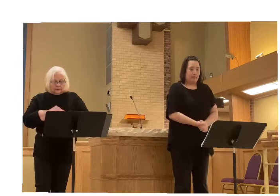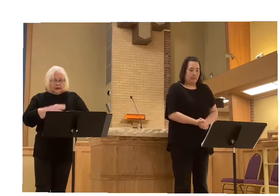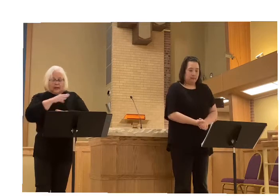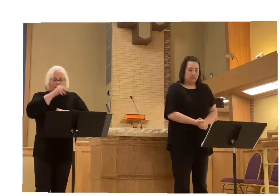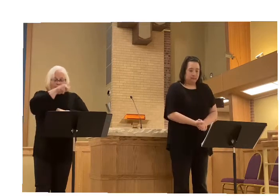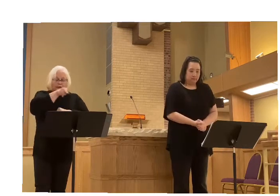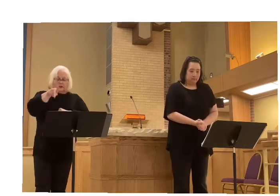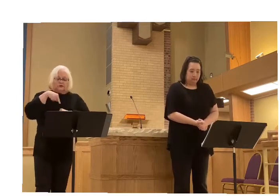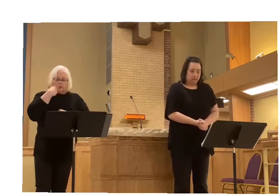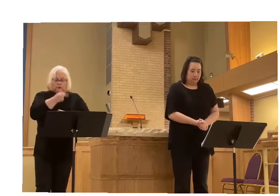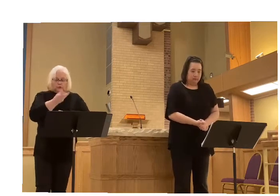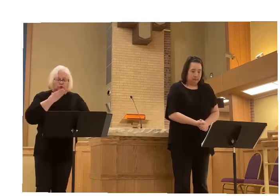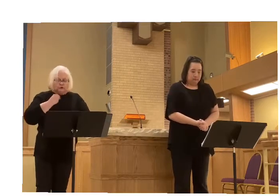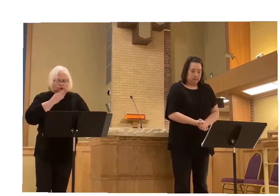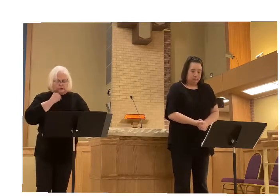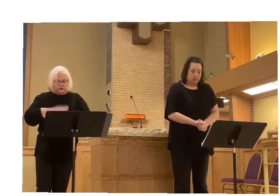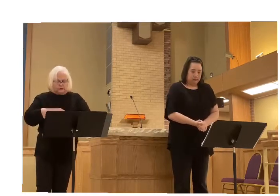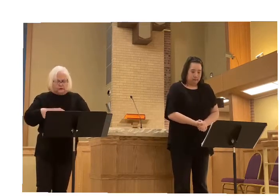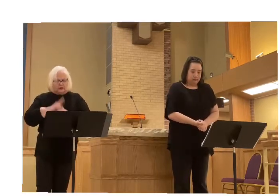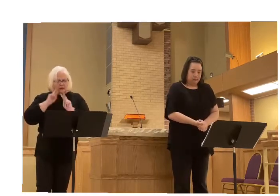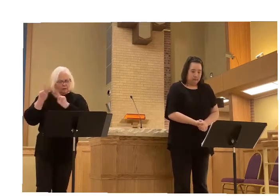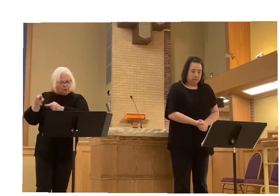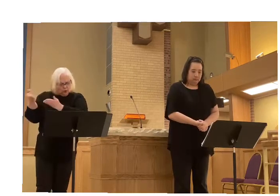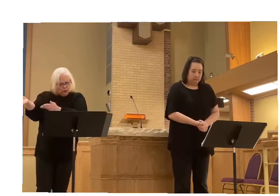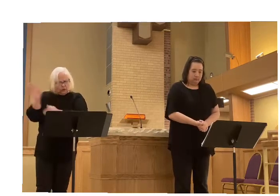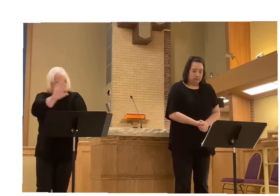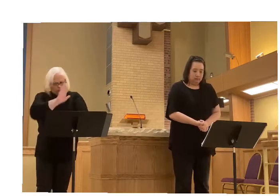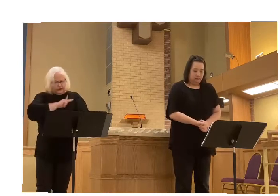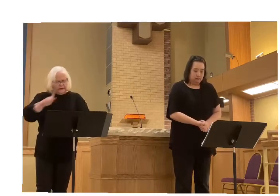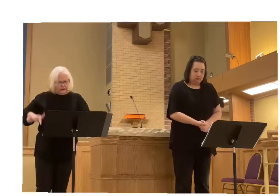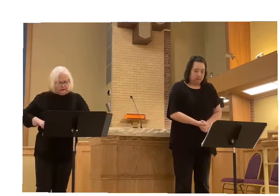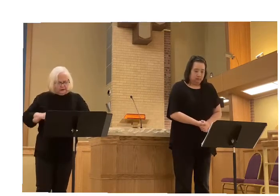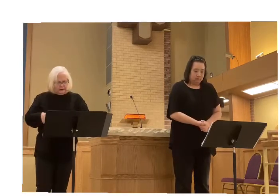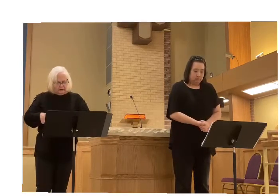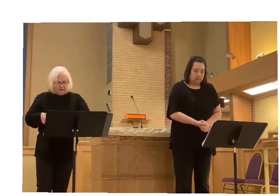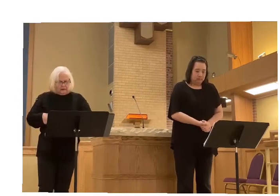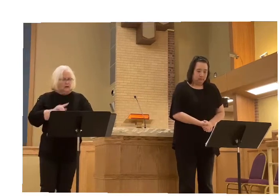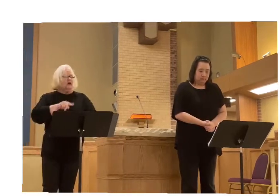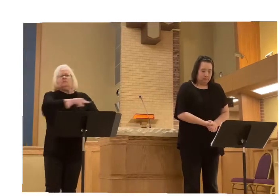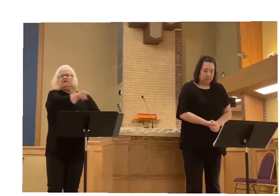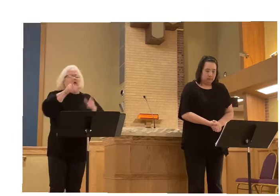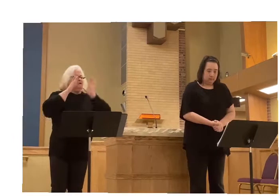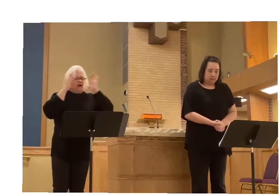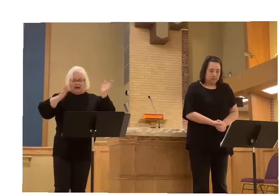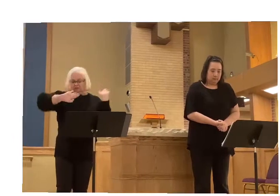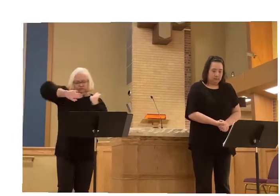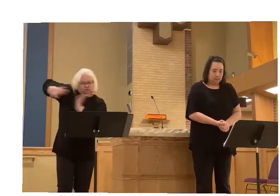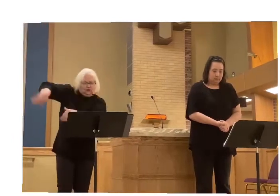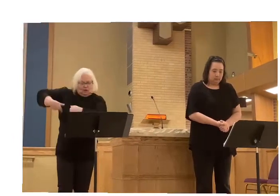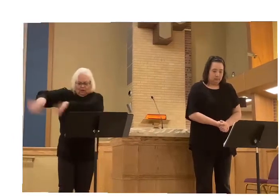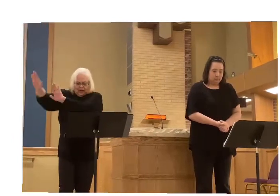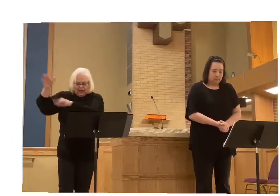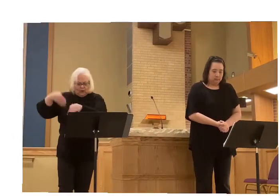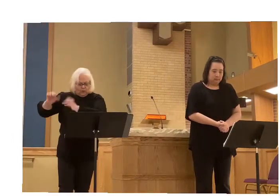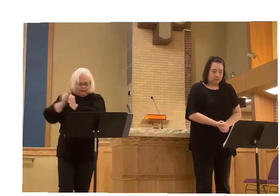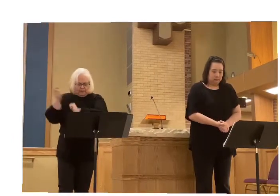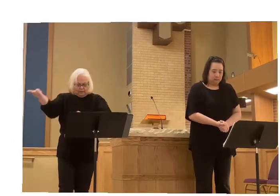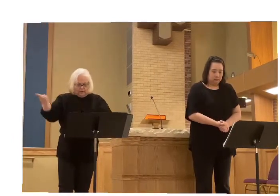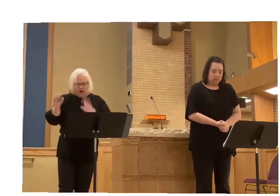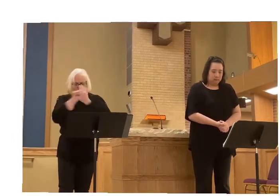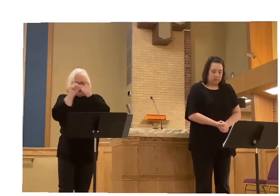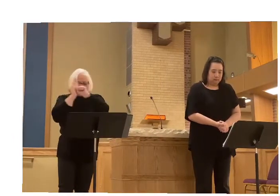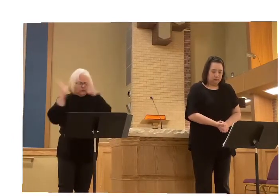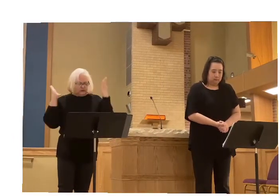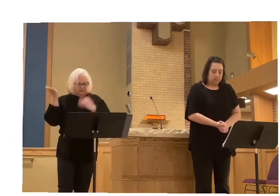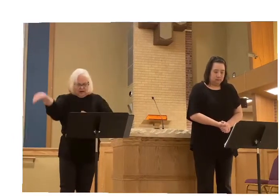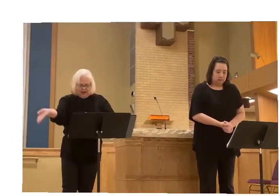And Pilate said to the Jews, "Behold your king." But they cried out, "Away with him, away with him, crucify